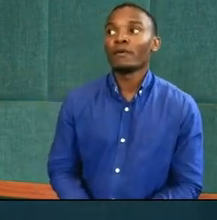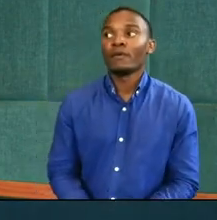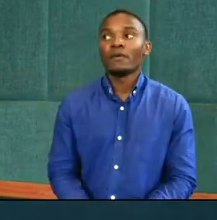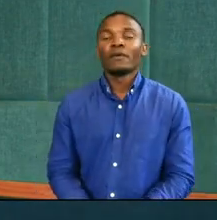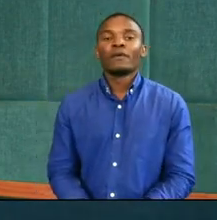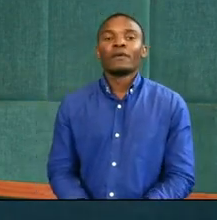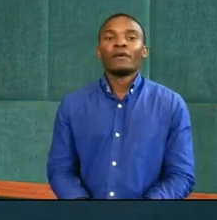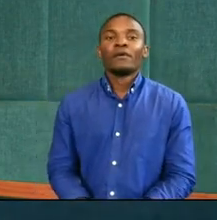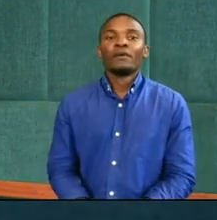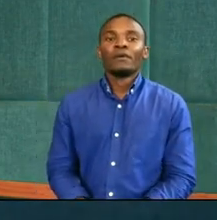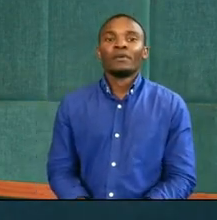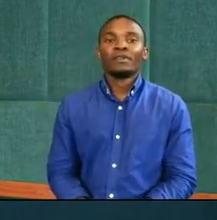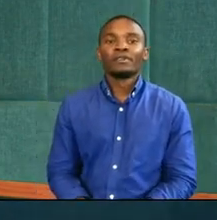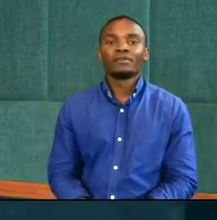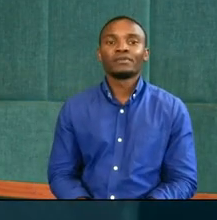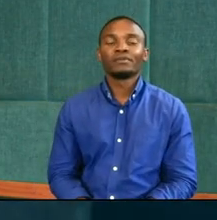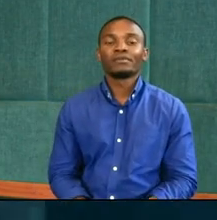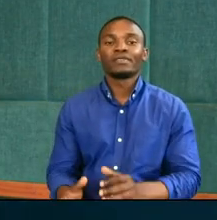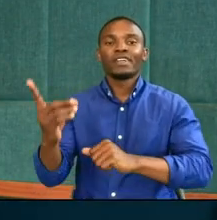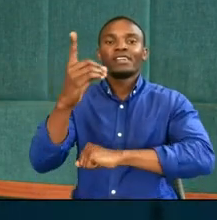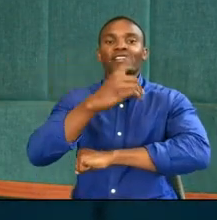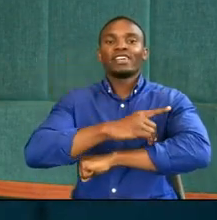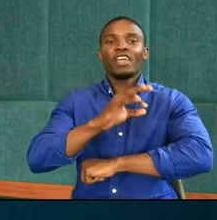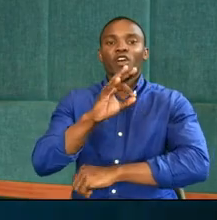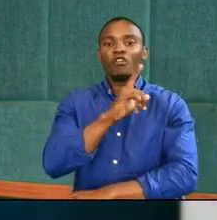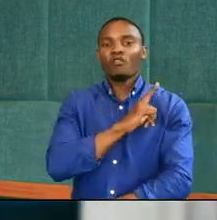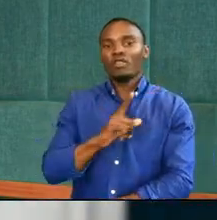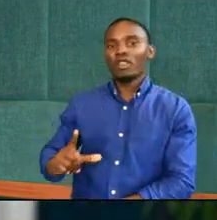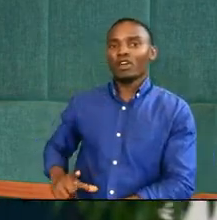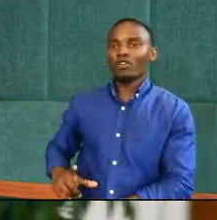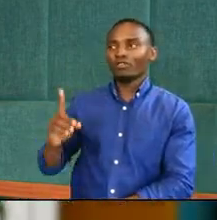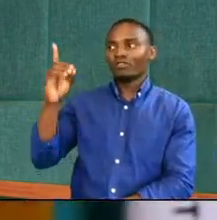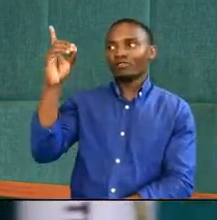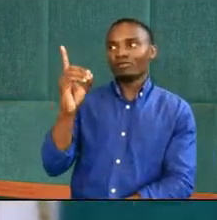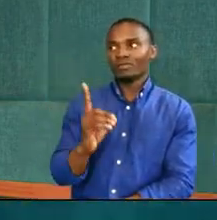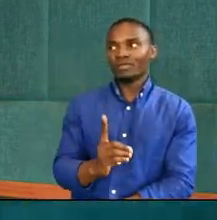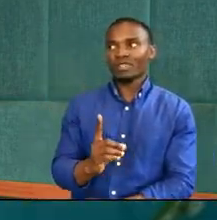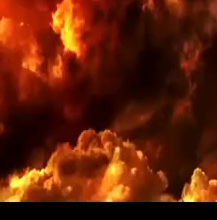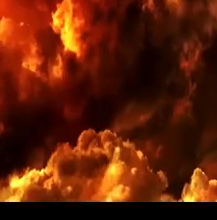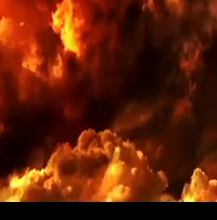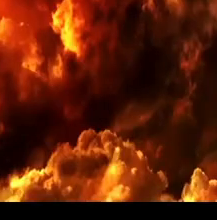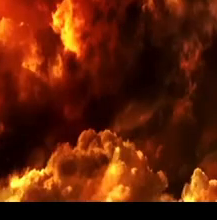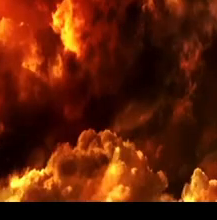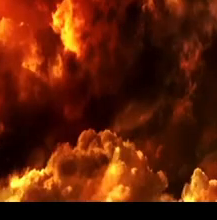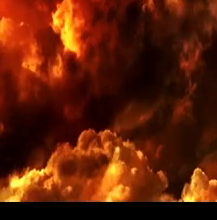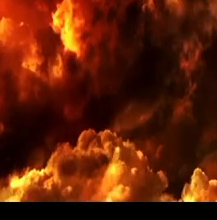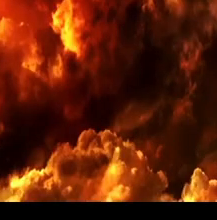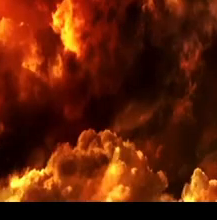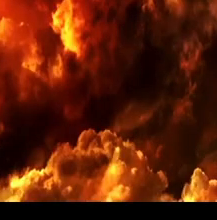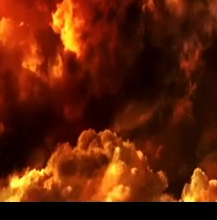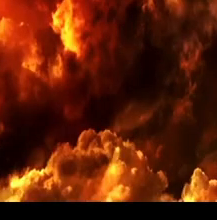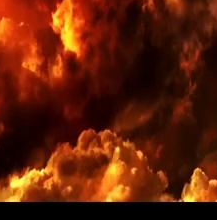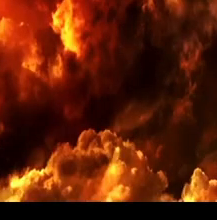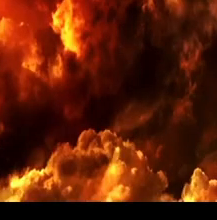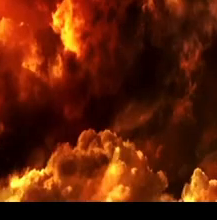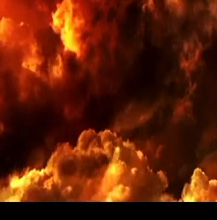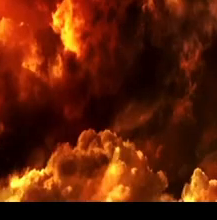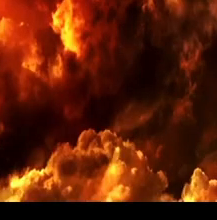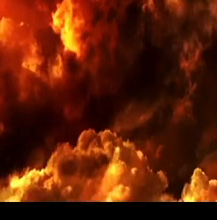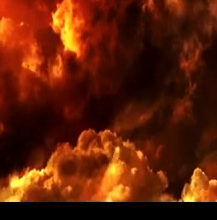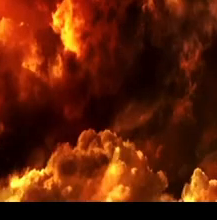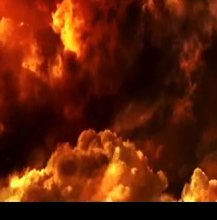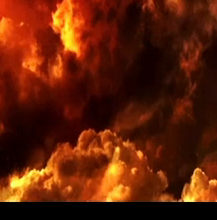of the Lord is coming. This one, I'm fascinated by this one.